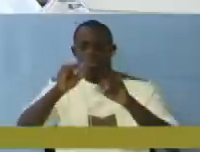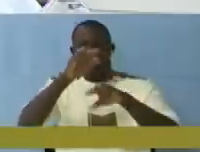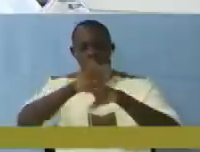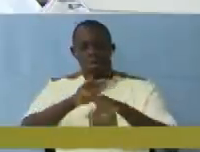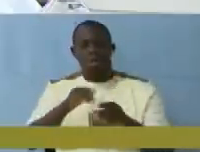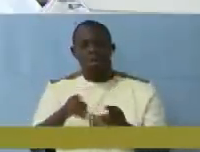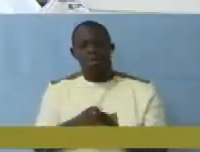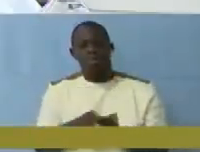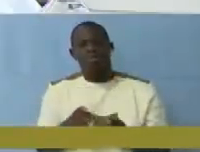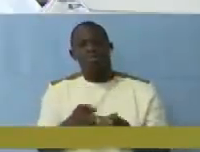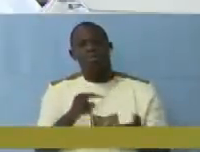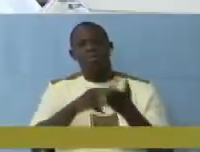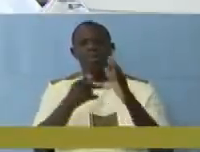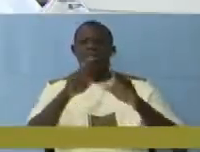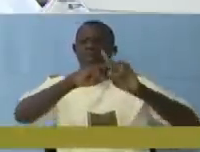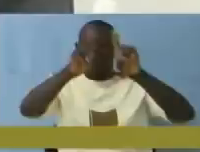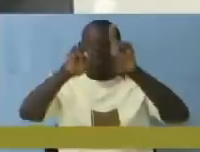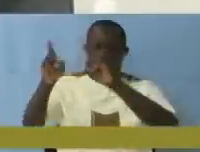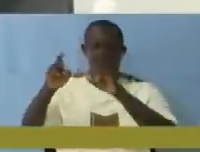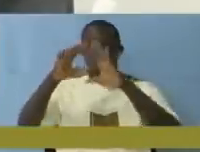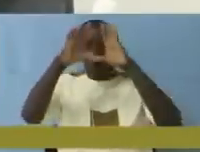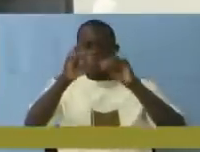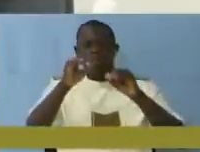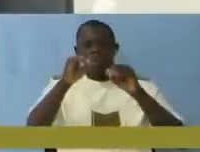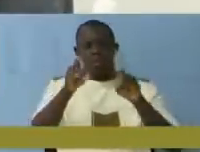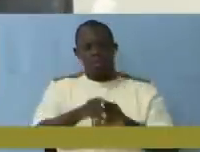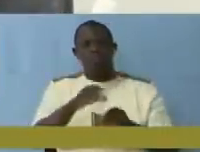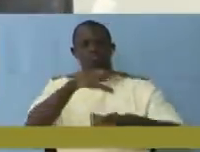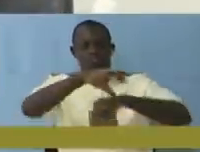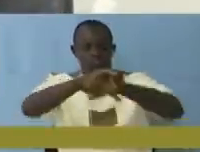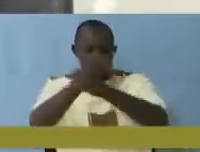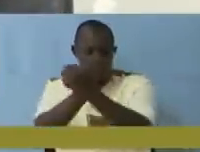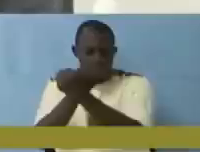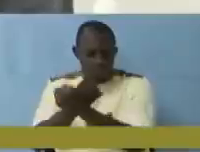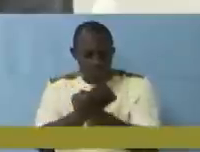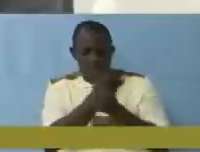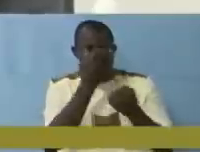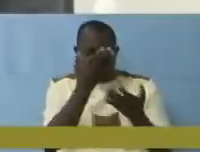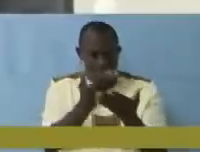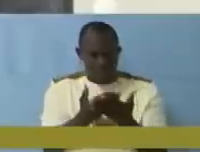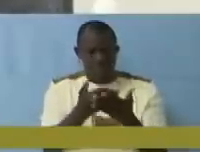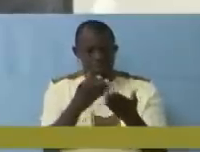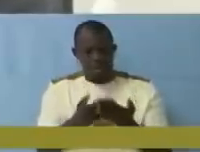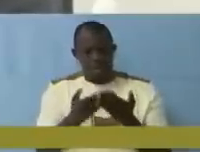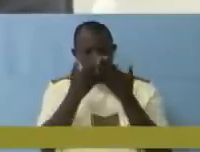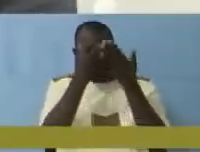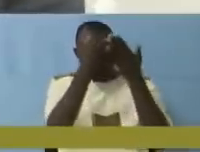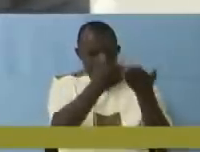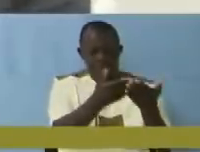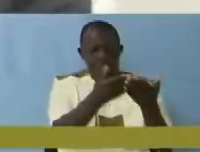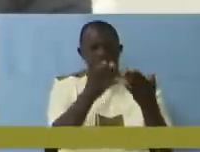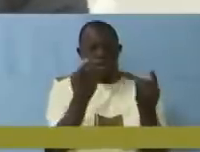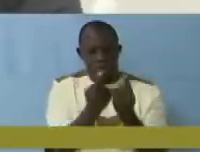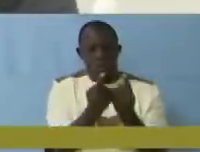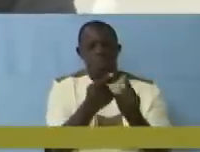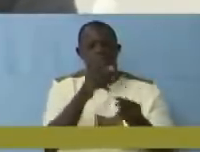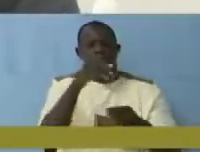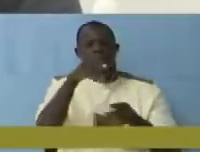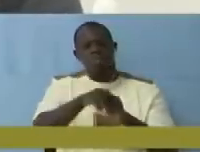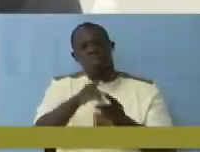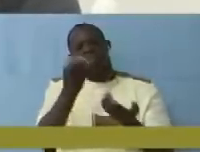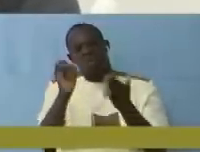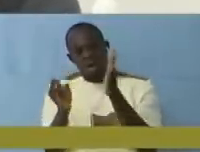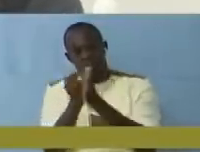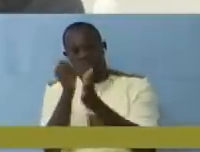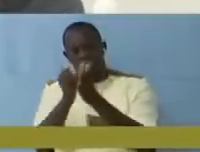The various departments would conduct arrests and they would go with the matter to the investigations department. Bunda dol be le bitala eta mutarola ni